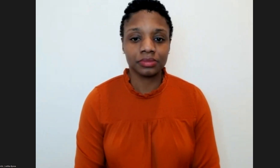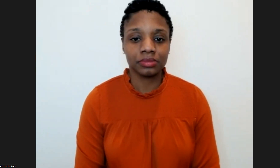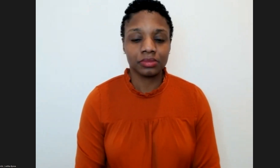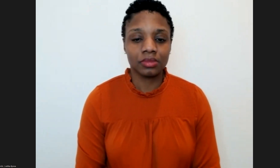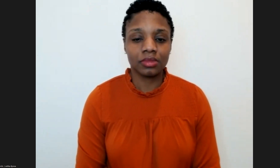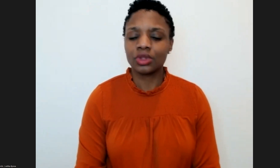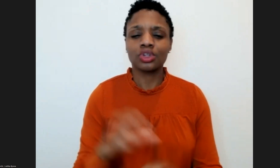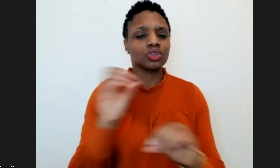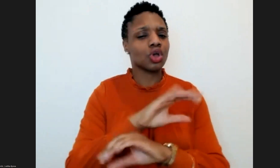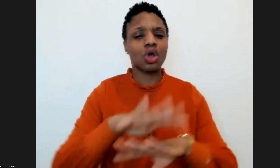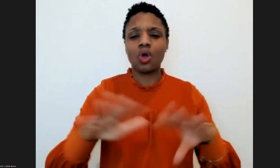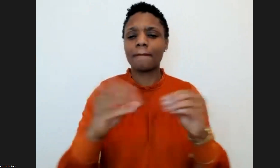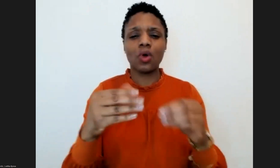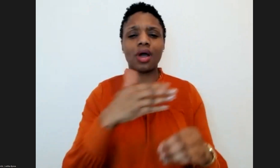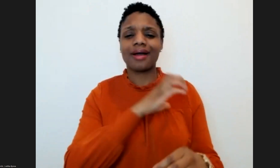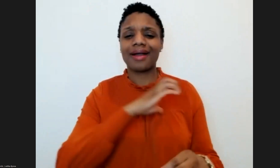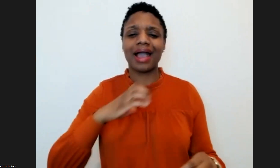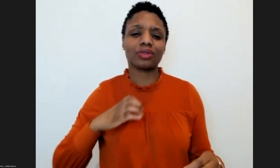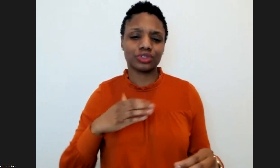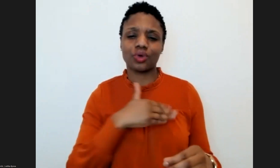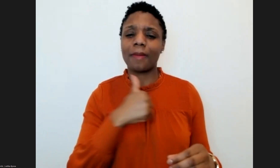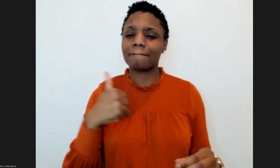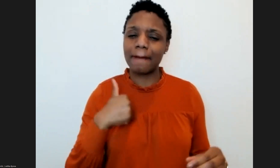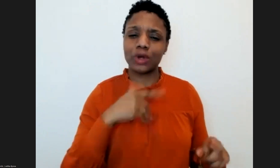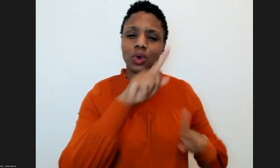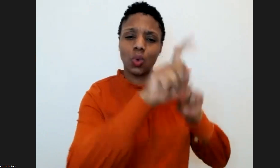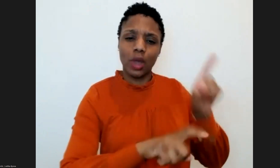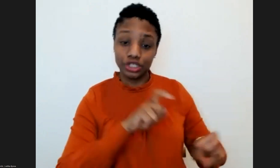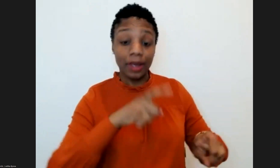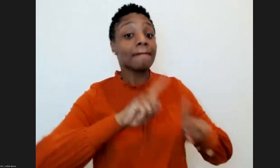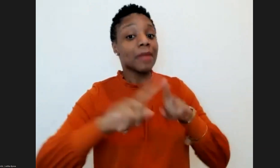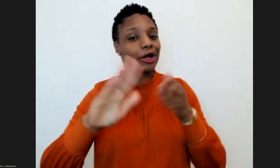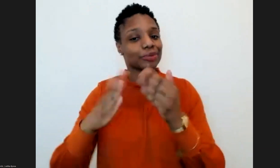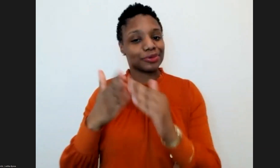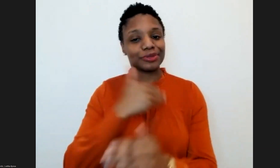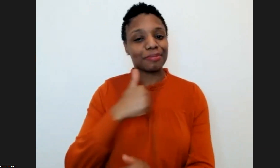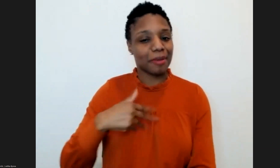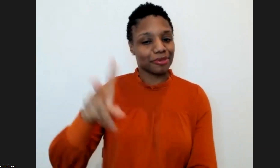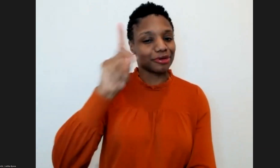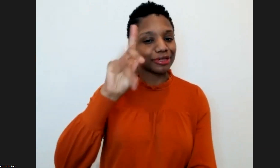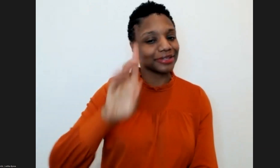member questions or hands, but we do have a community member who has raised their hand.